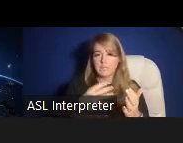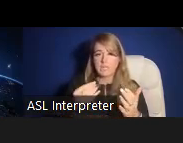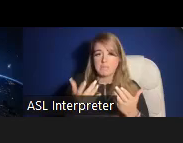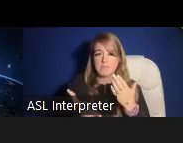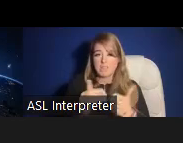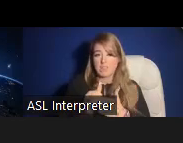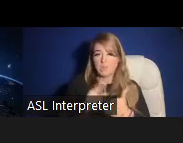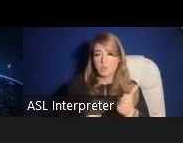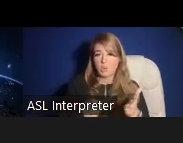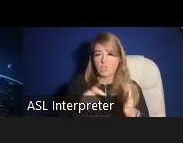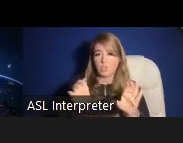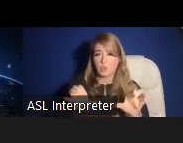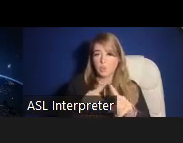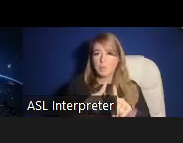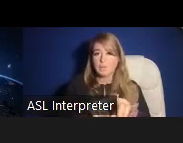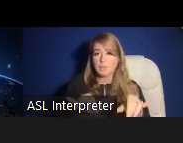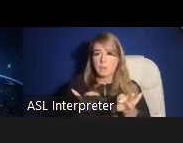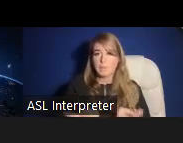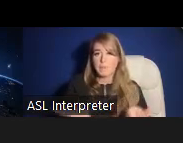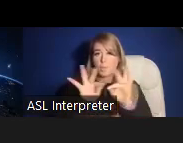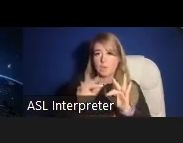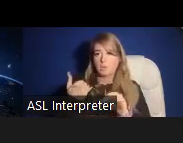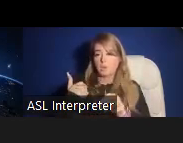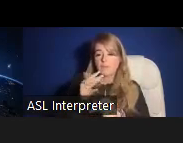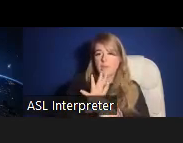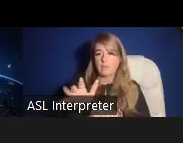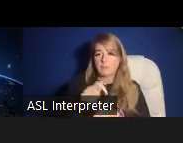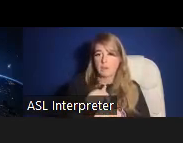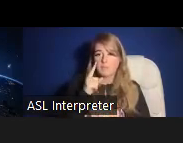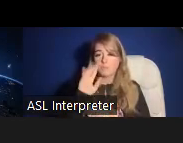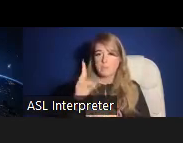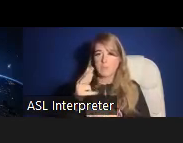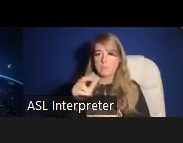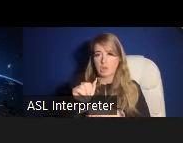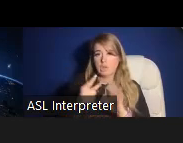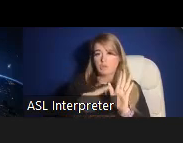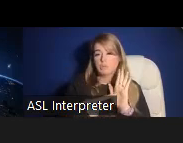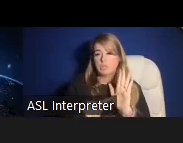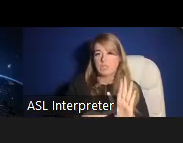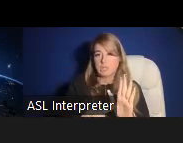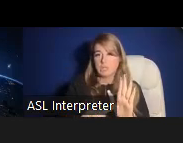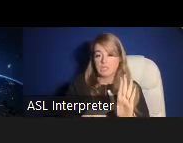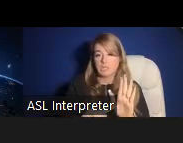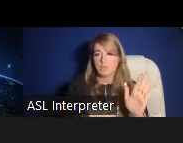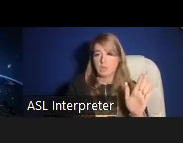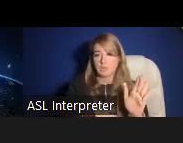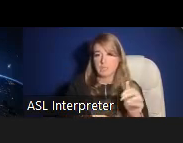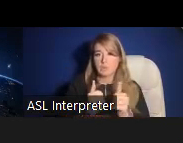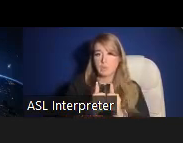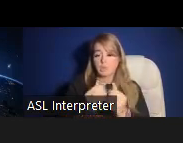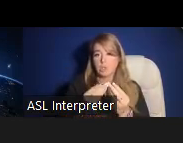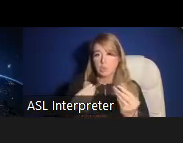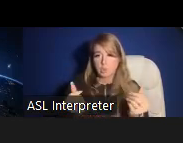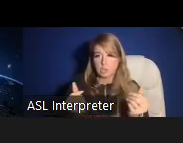what we should do. But we should also have enough time for the BHA to present those grievances with those